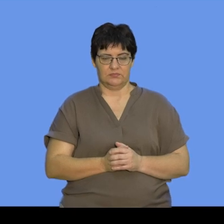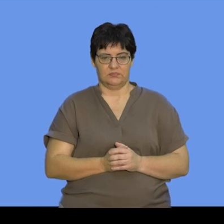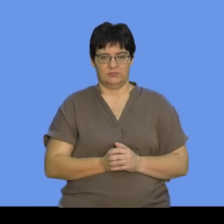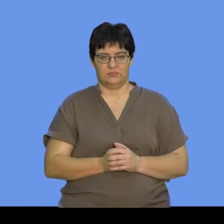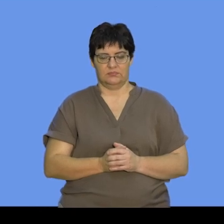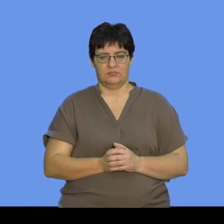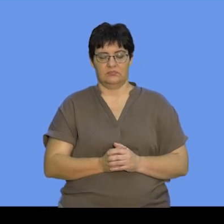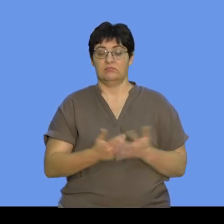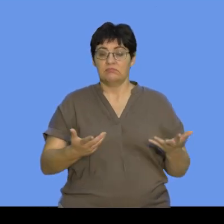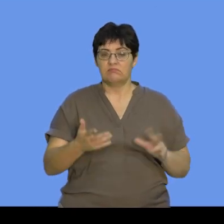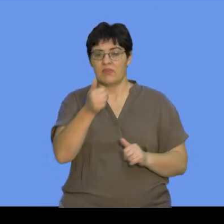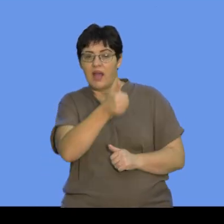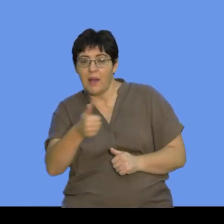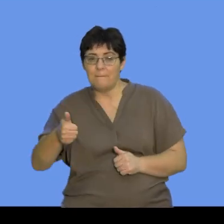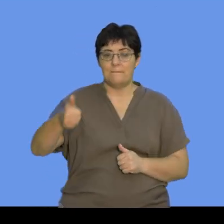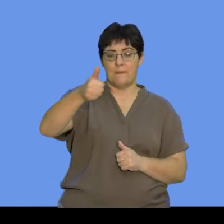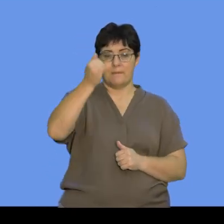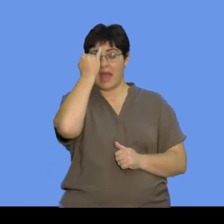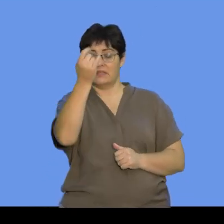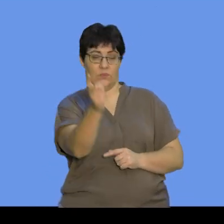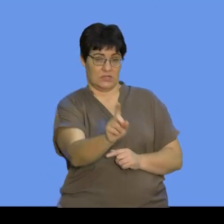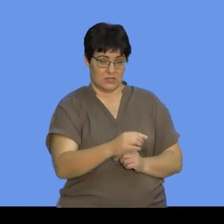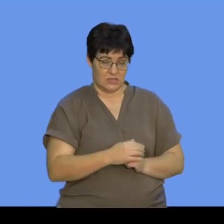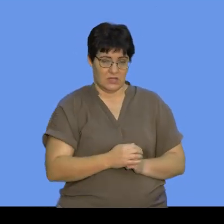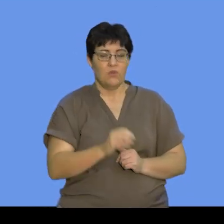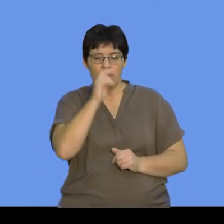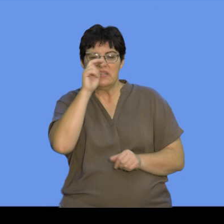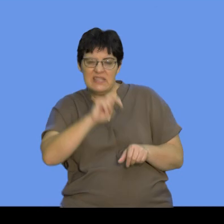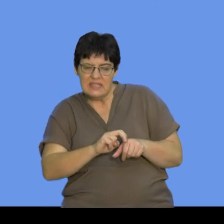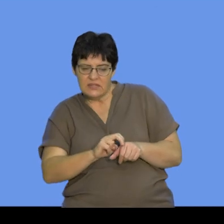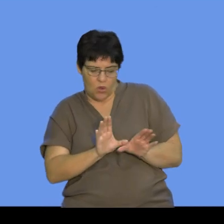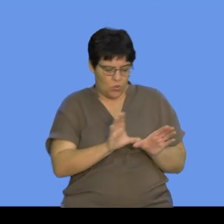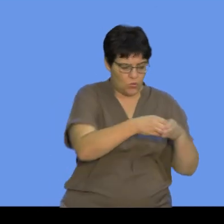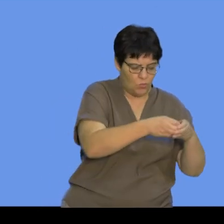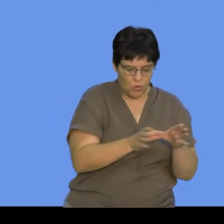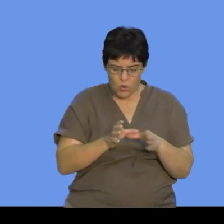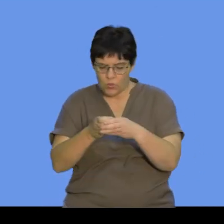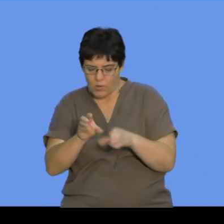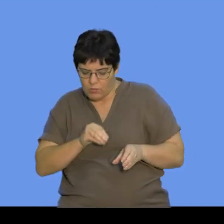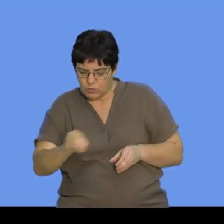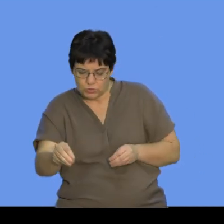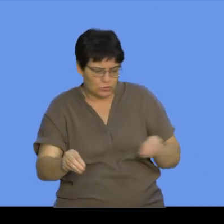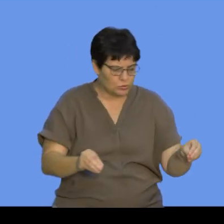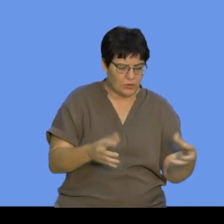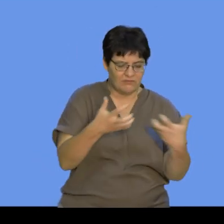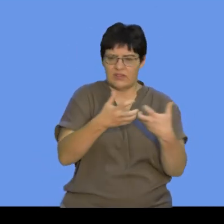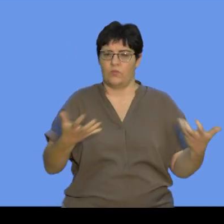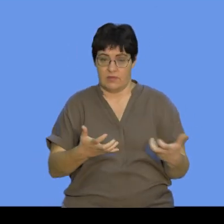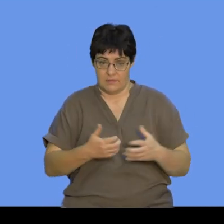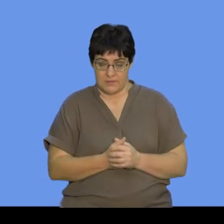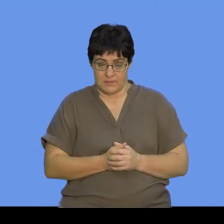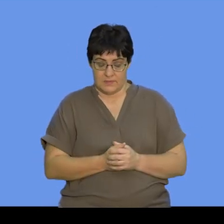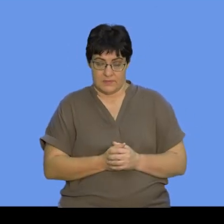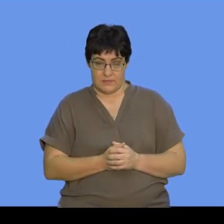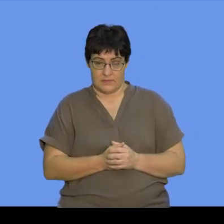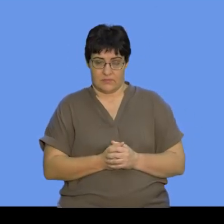So the main idea here is to try and classify, okay, or categorize. So we're saying that